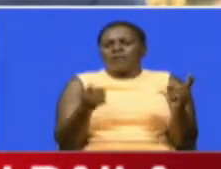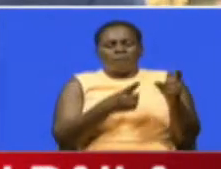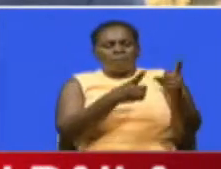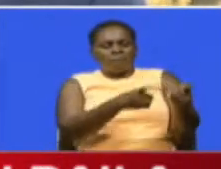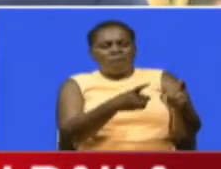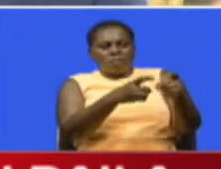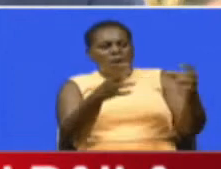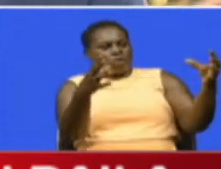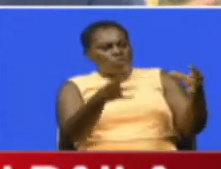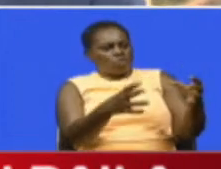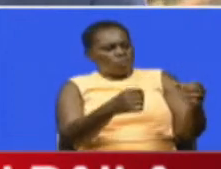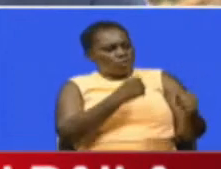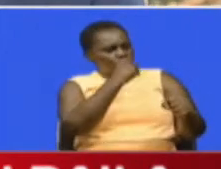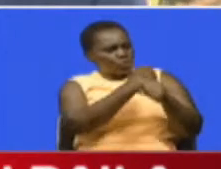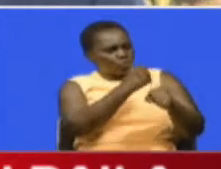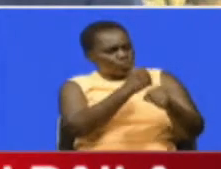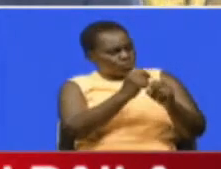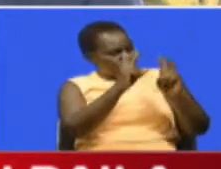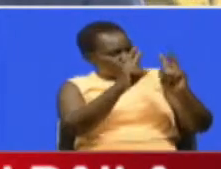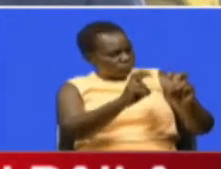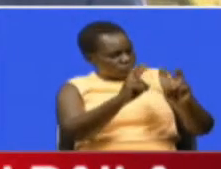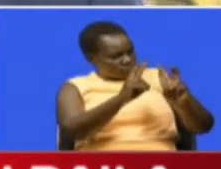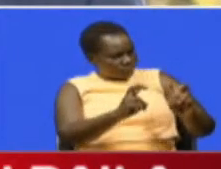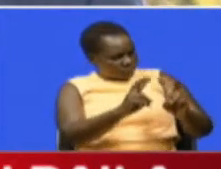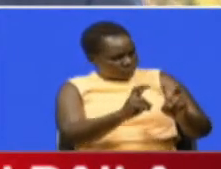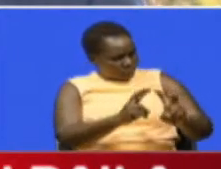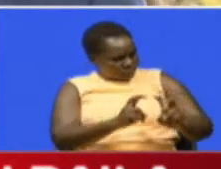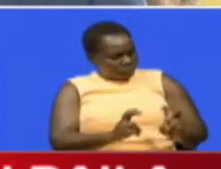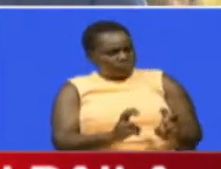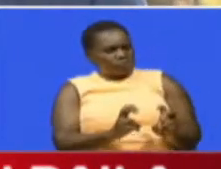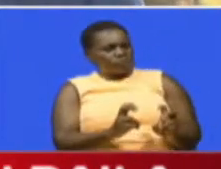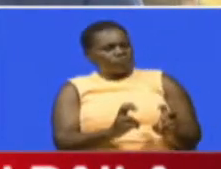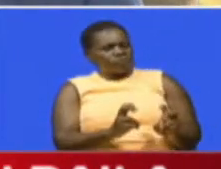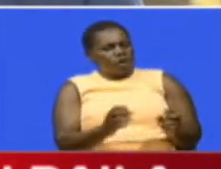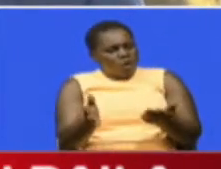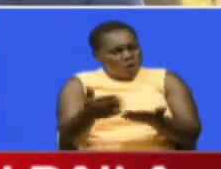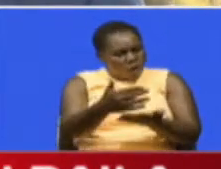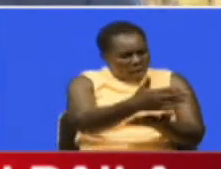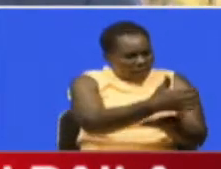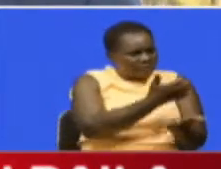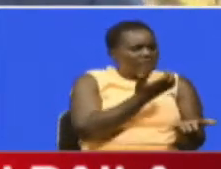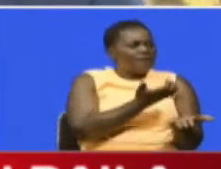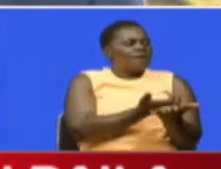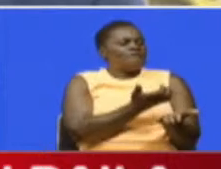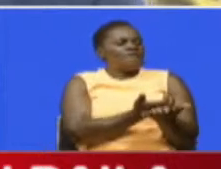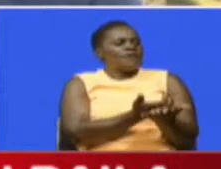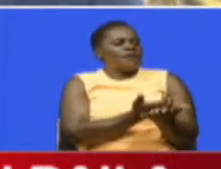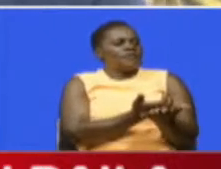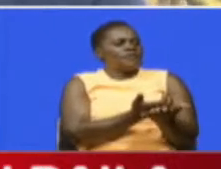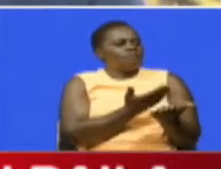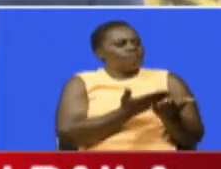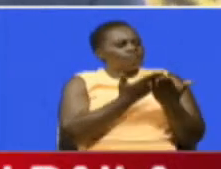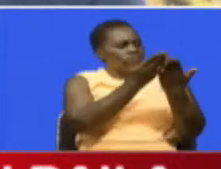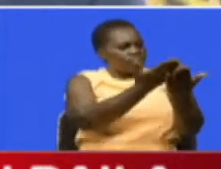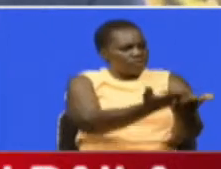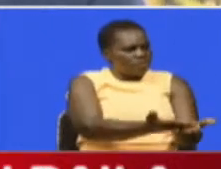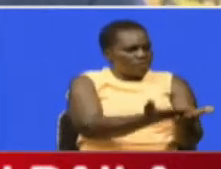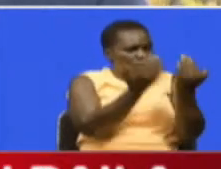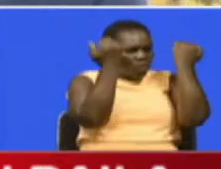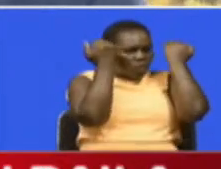prosecution has carried out these investigations, has collected evidence, has brought evidence to